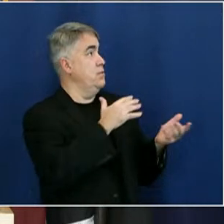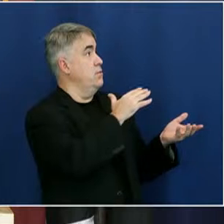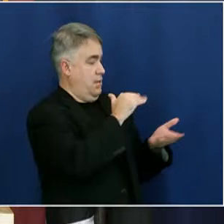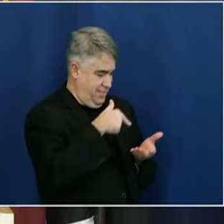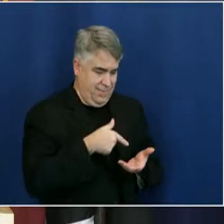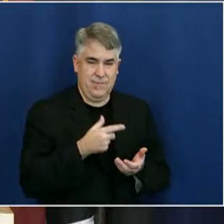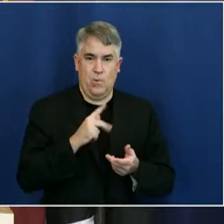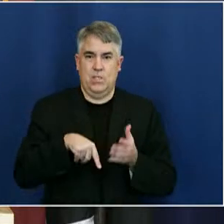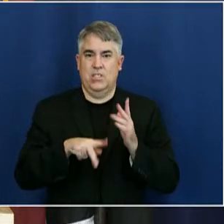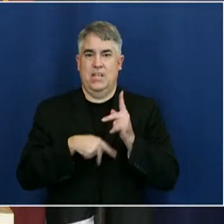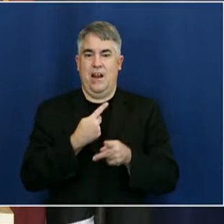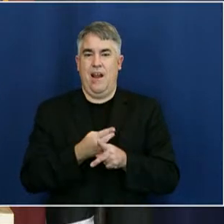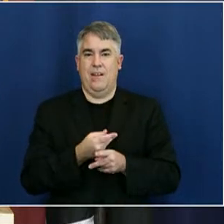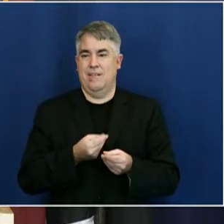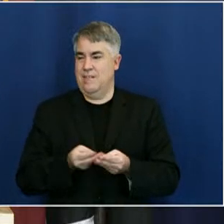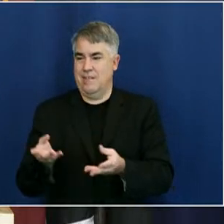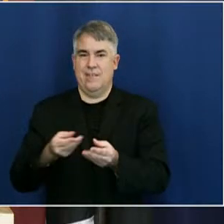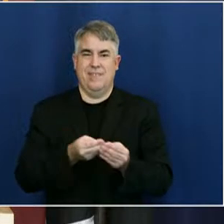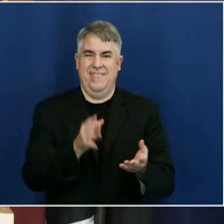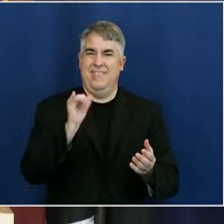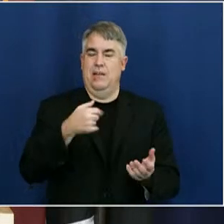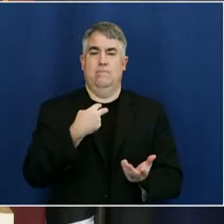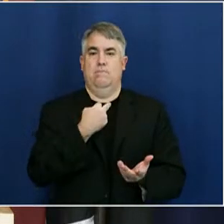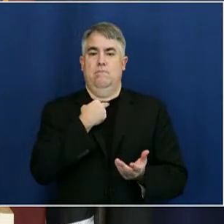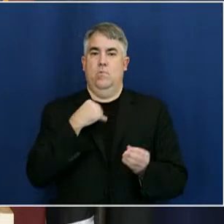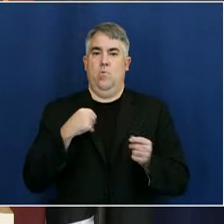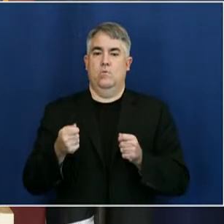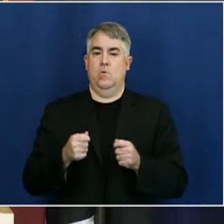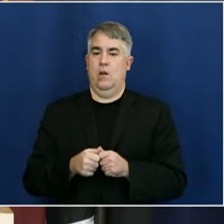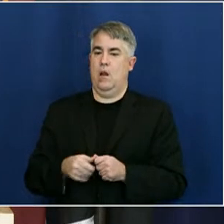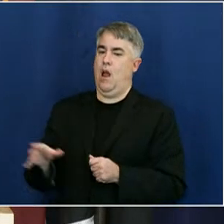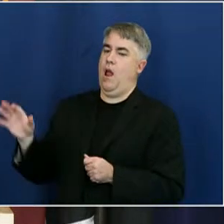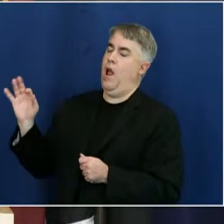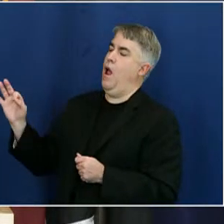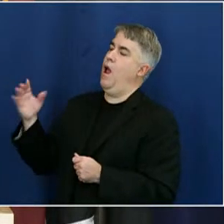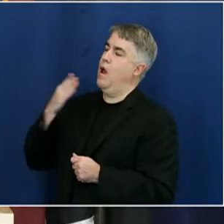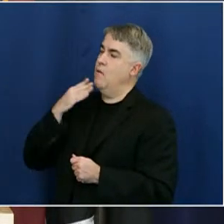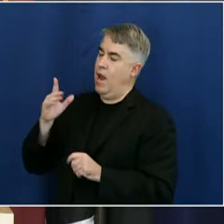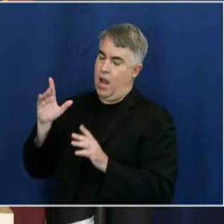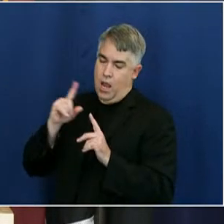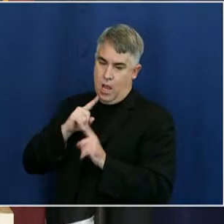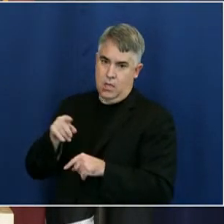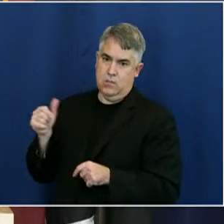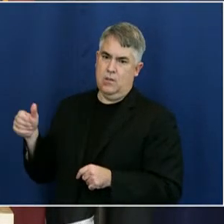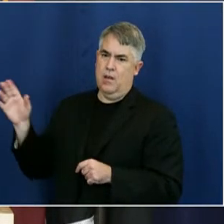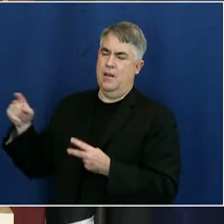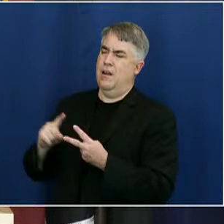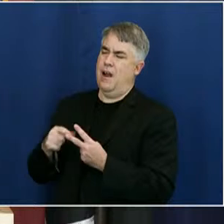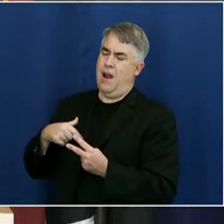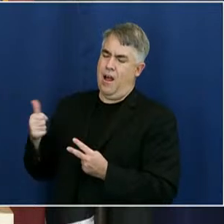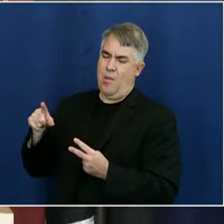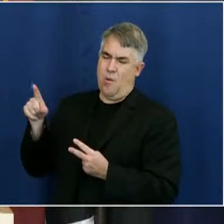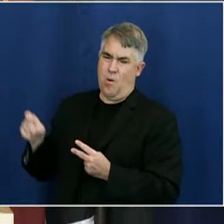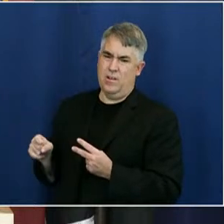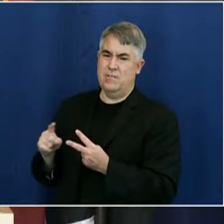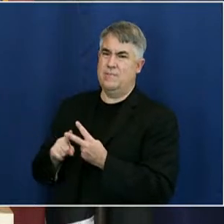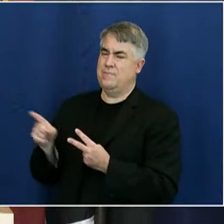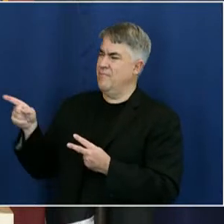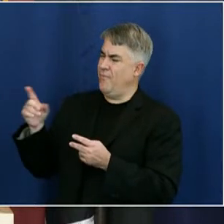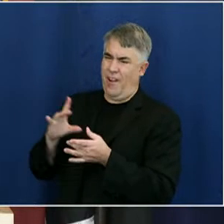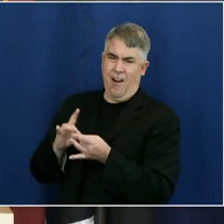aren't. Yeah, that's a great answer. And then county staff also mentioned to me earlier that it also may have to do